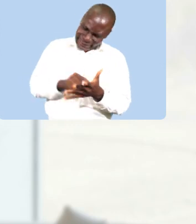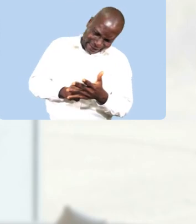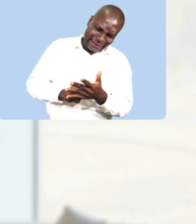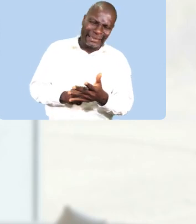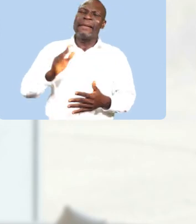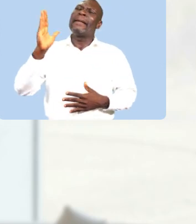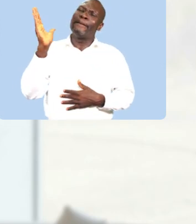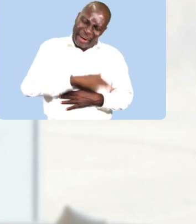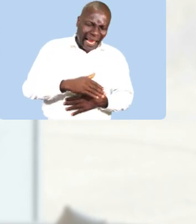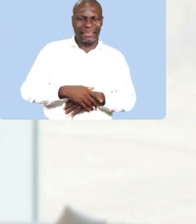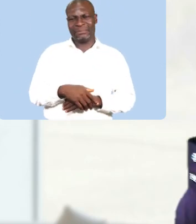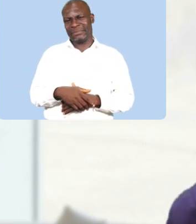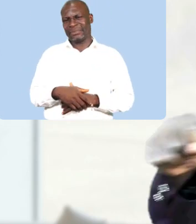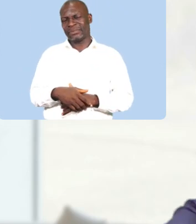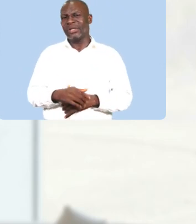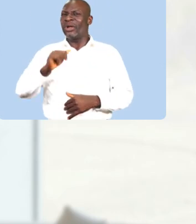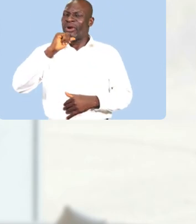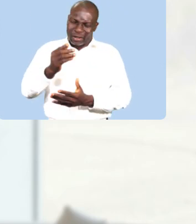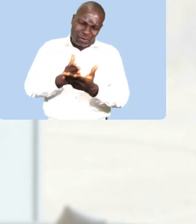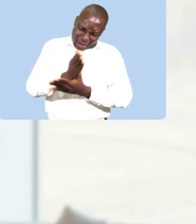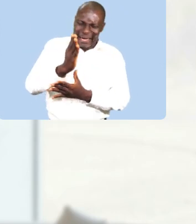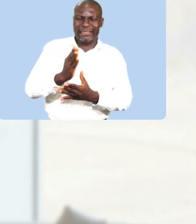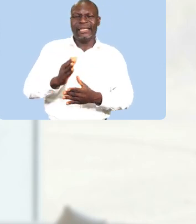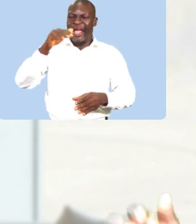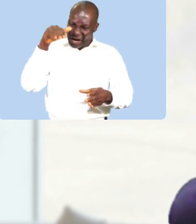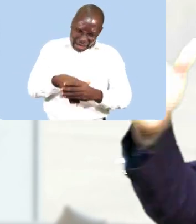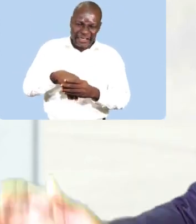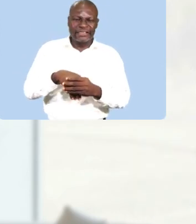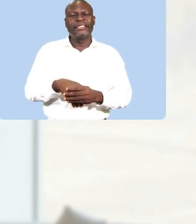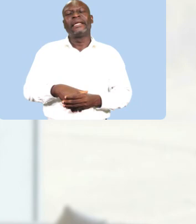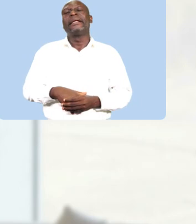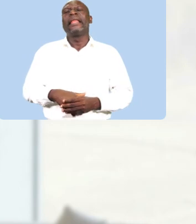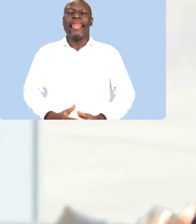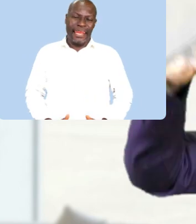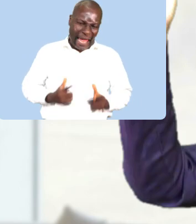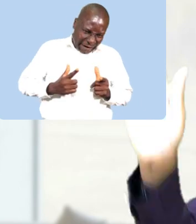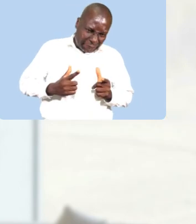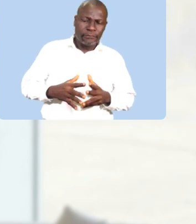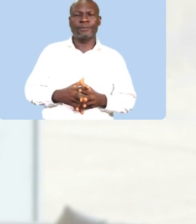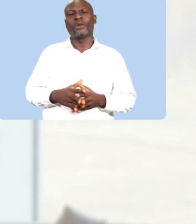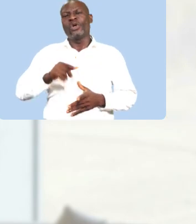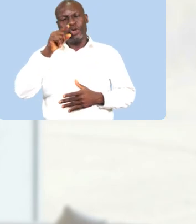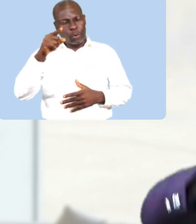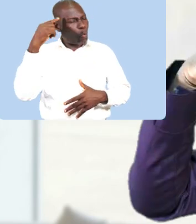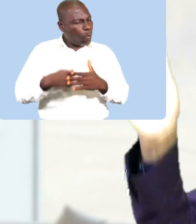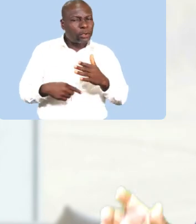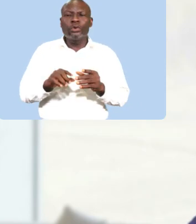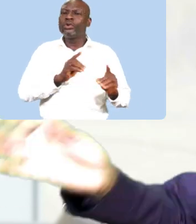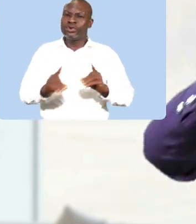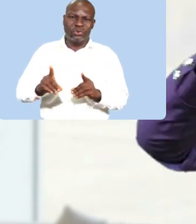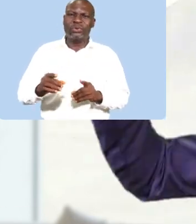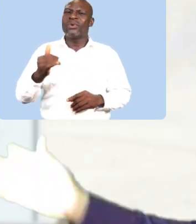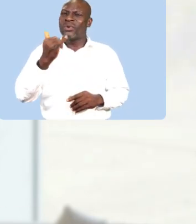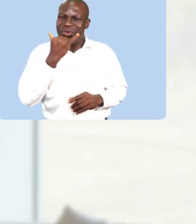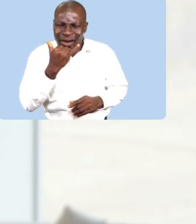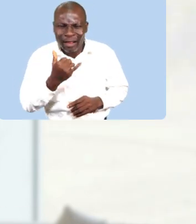you're despicable. Etia nature. Etia de na wo ye no. Enuya, enhoma, ensuo, ayatu